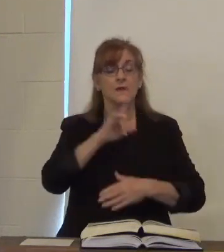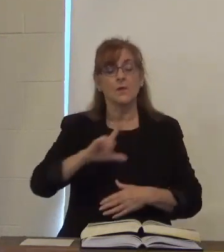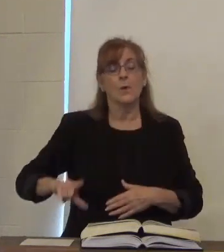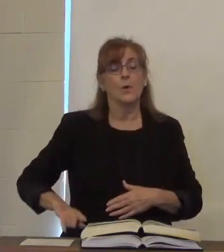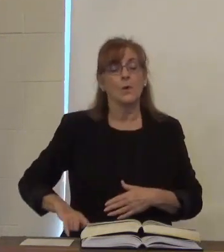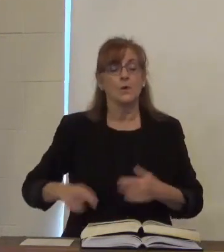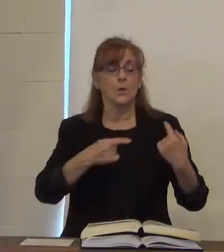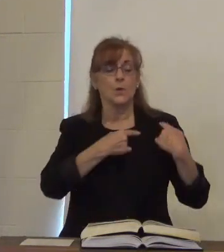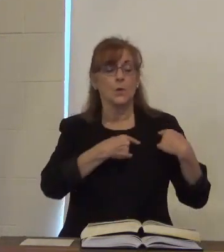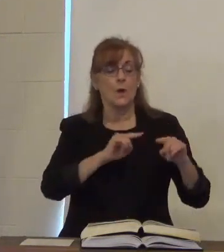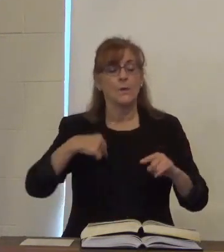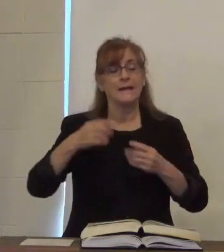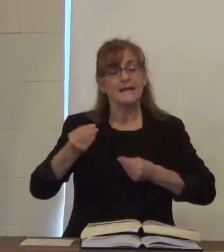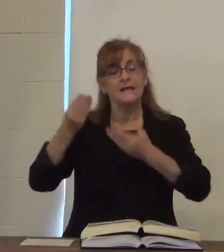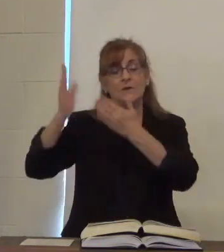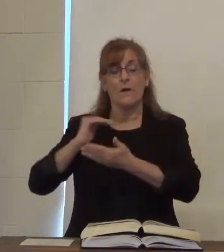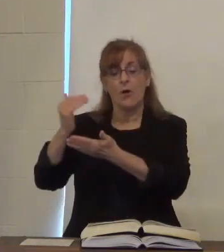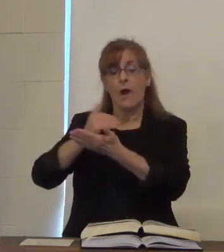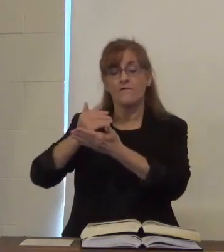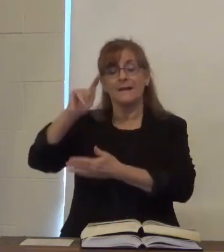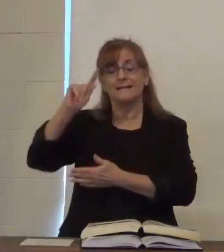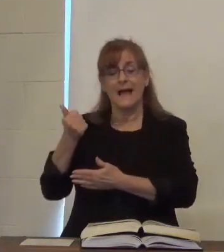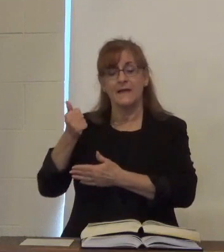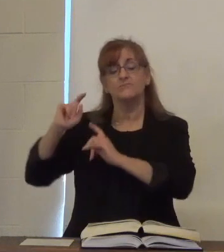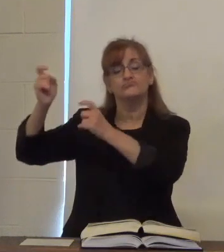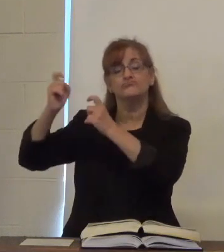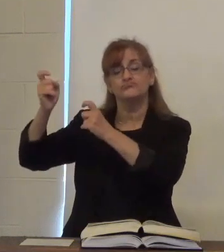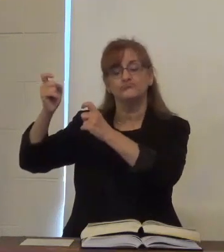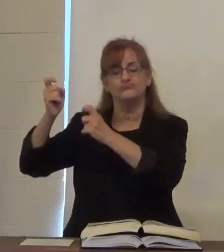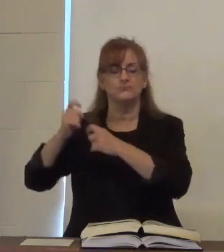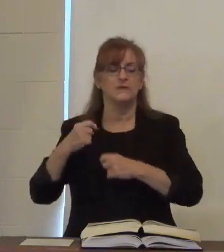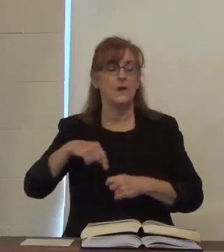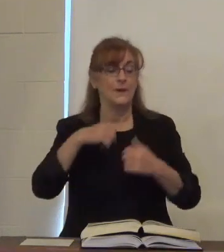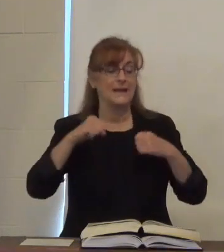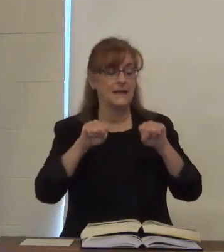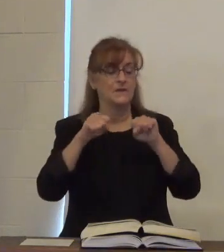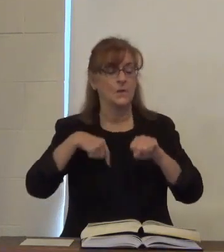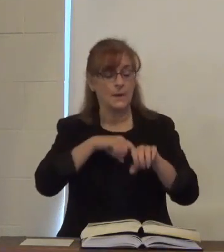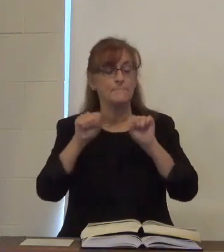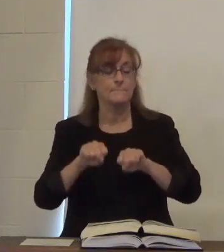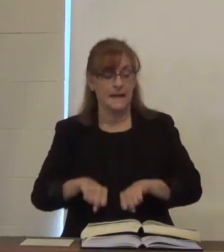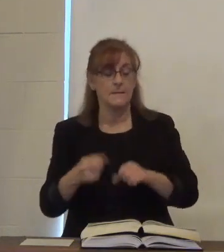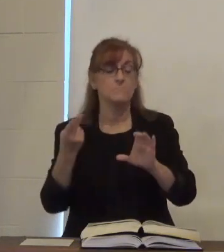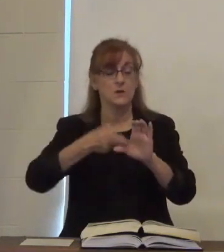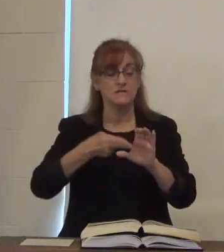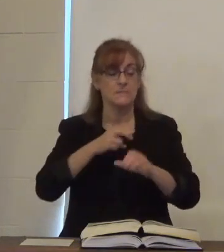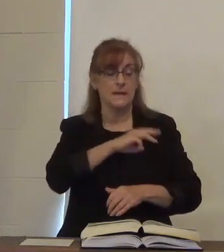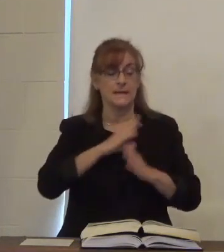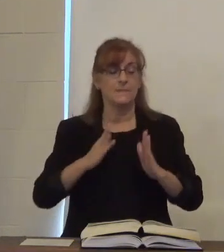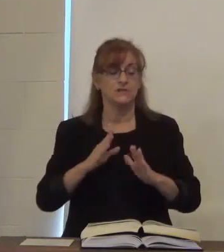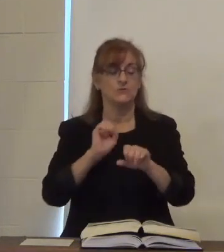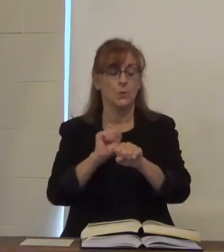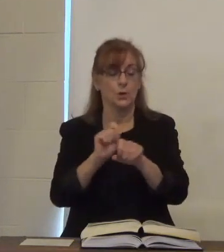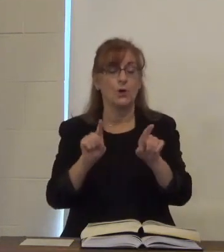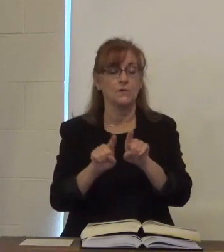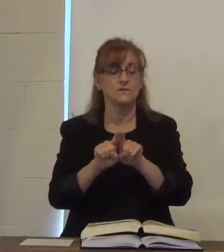we give of our tithes and our offerings, we have the opportunity to play a part in that. And so, Lord, I pray that through all that is said and done this morning, that you would